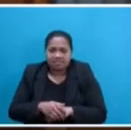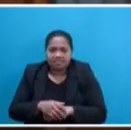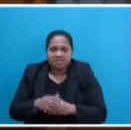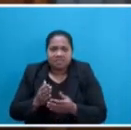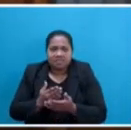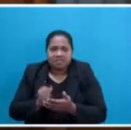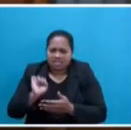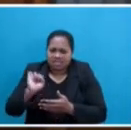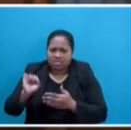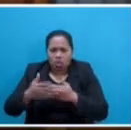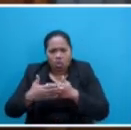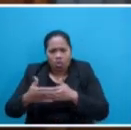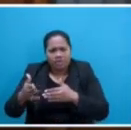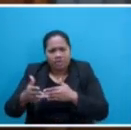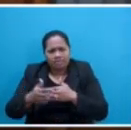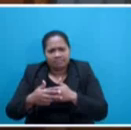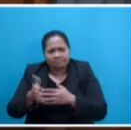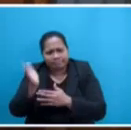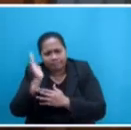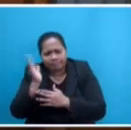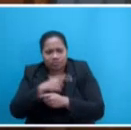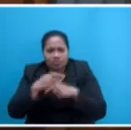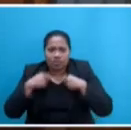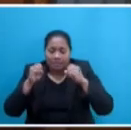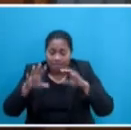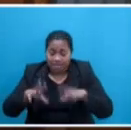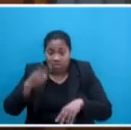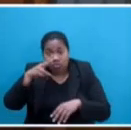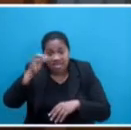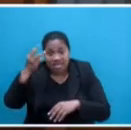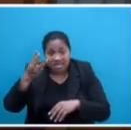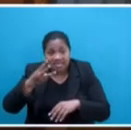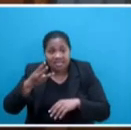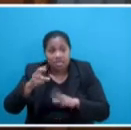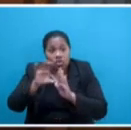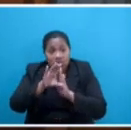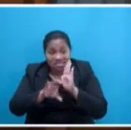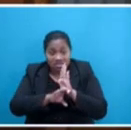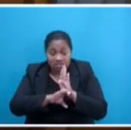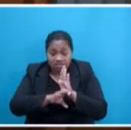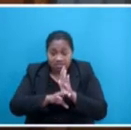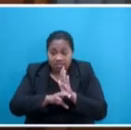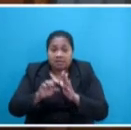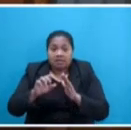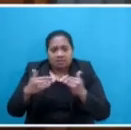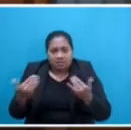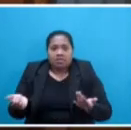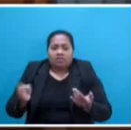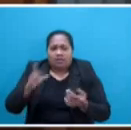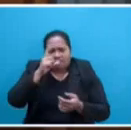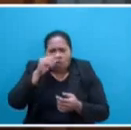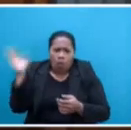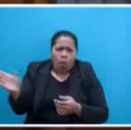years ago, we are blessed with the 2013 Fijian Constitution. Finally, Fiji saw all people